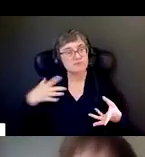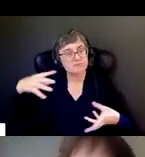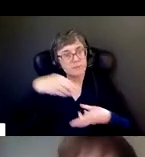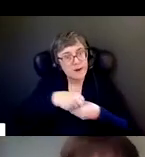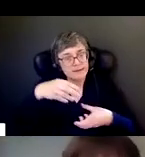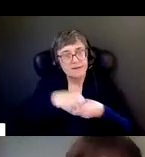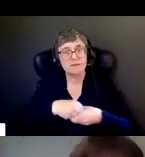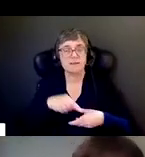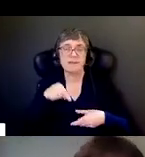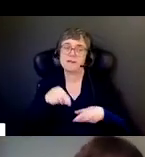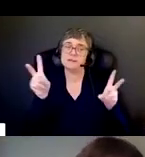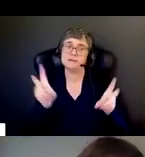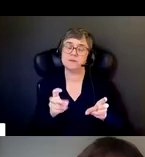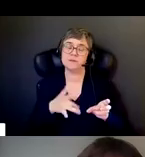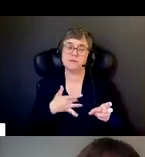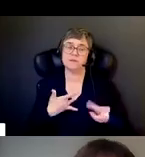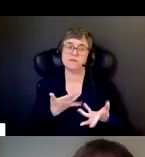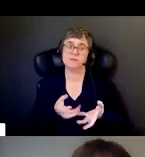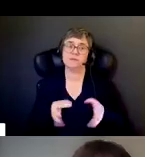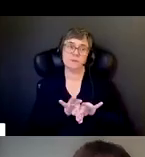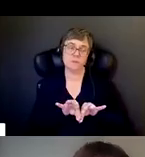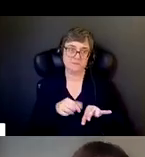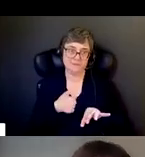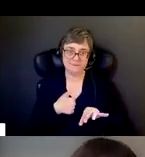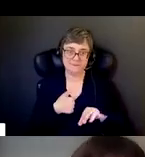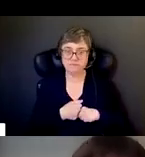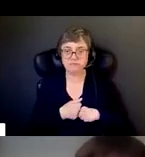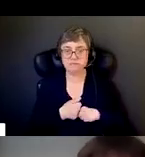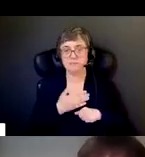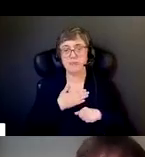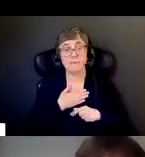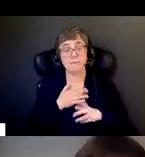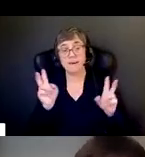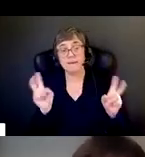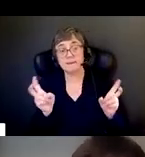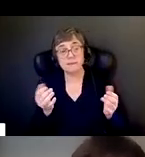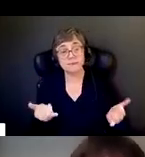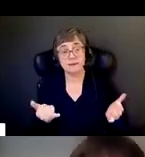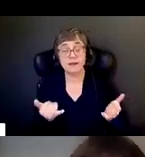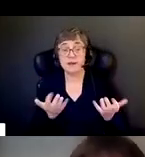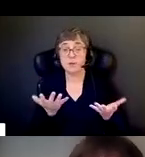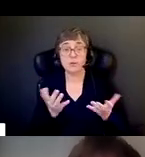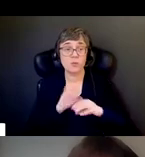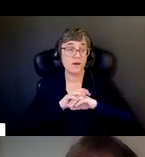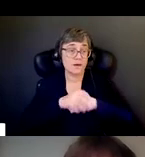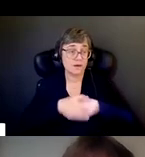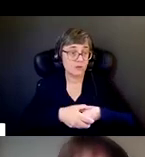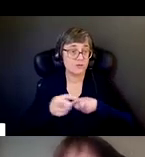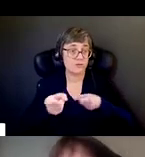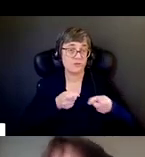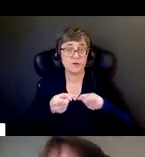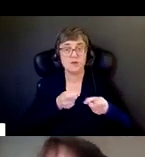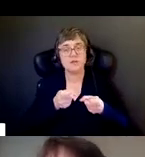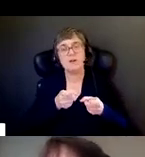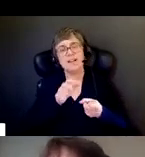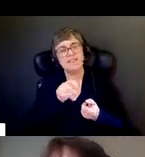is a subject that's very important to me. So my subject today is coercive control as a particular